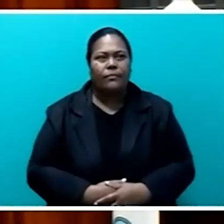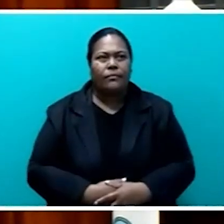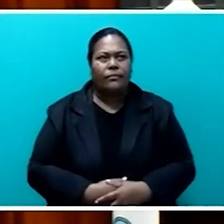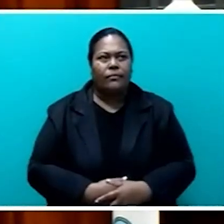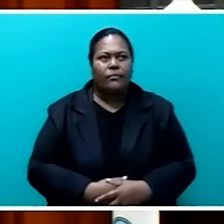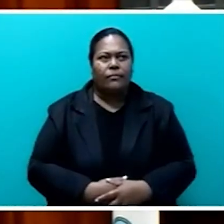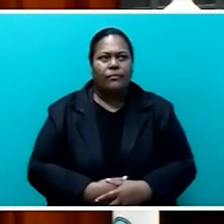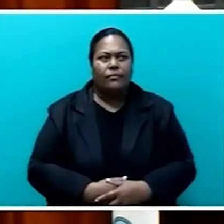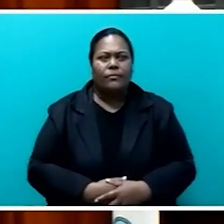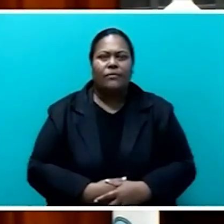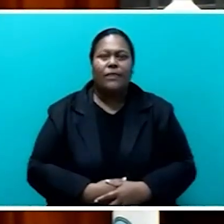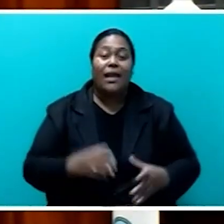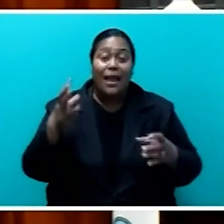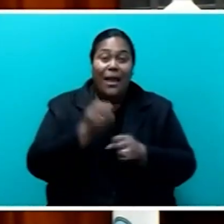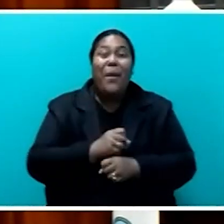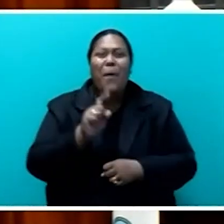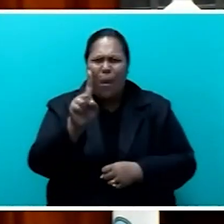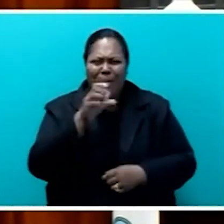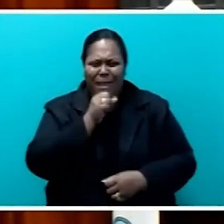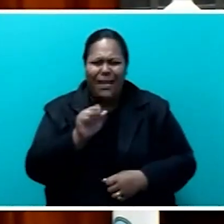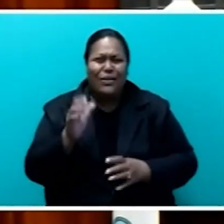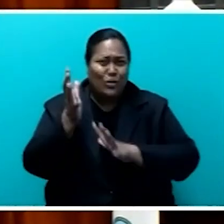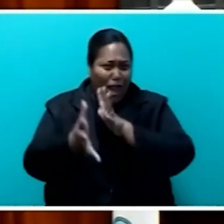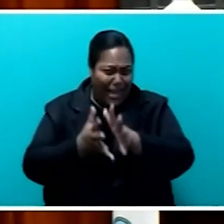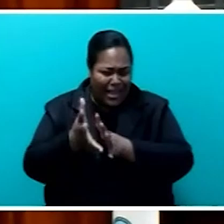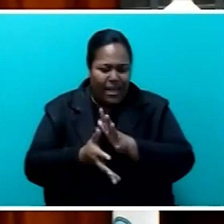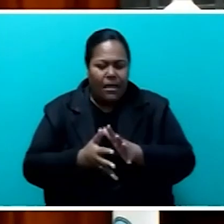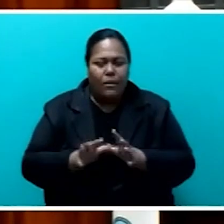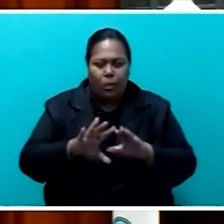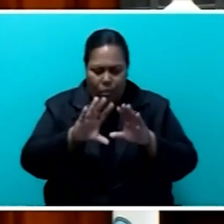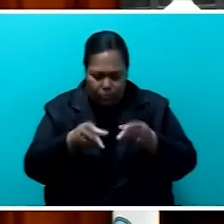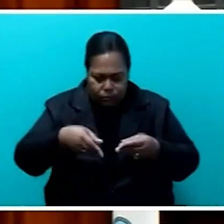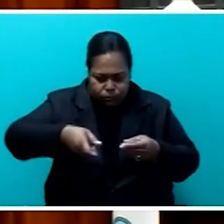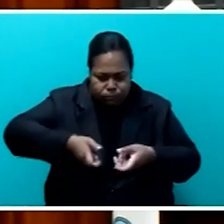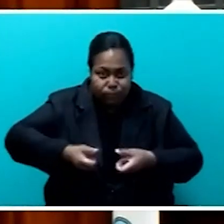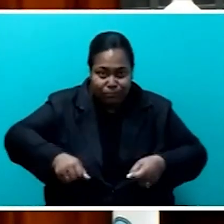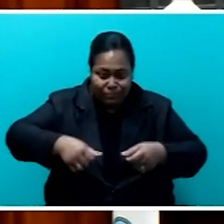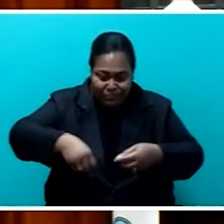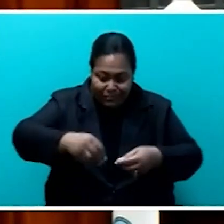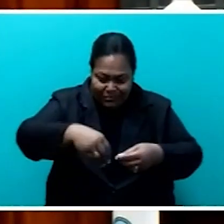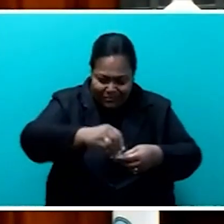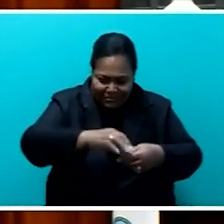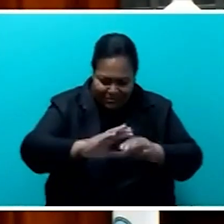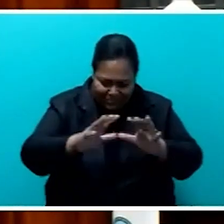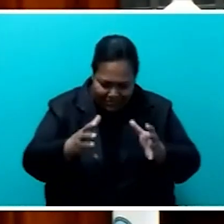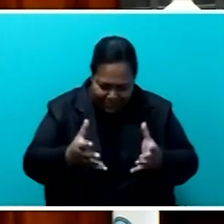who puts his hand on the clay to help remove its imperfection, it is now our